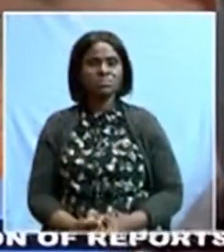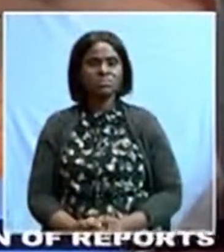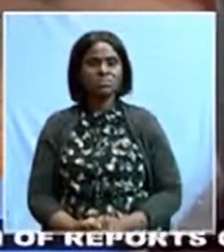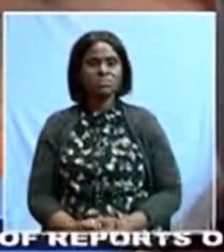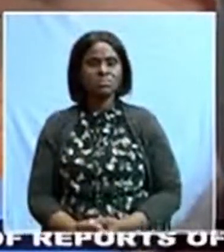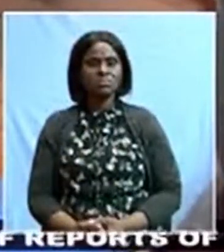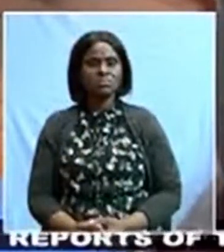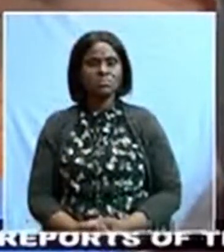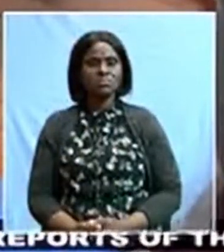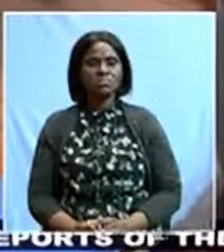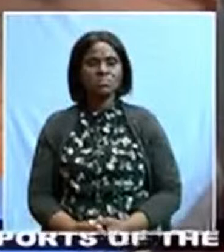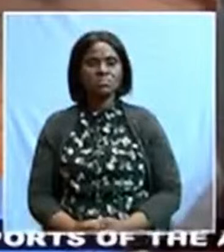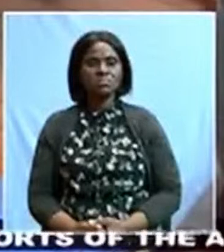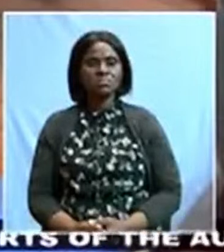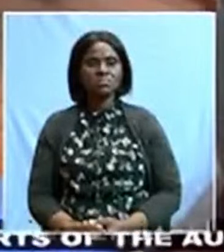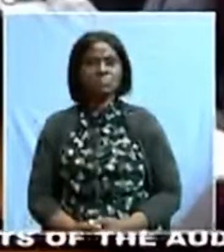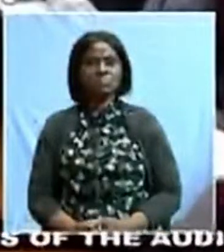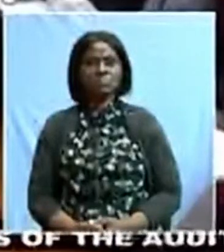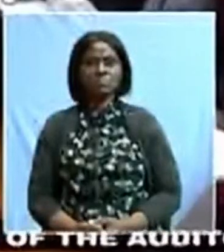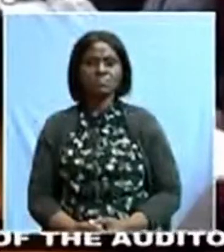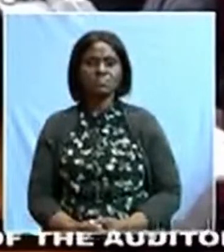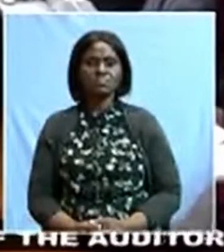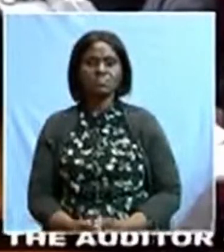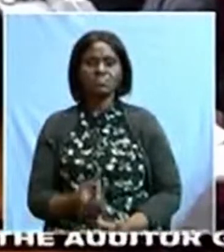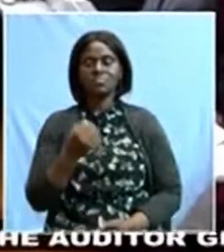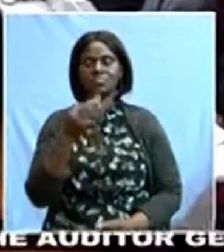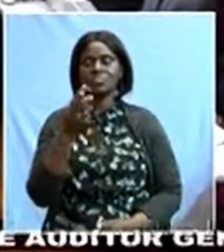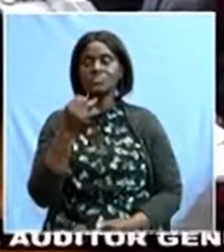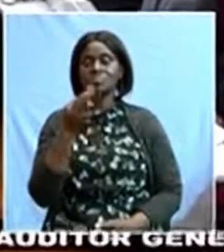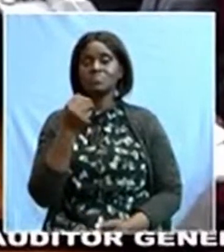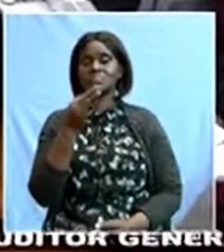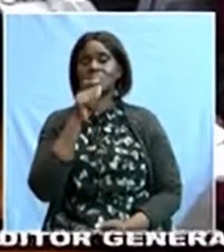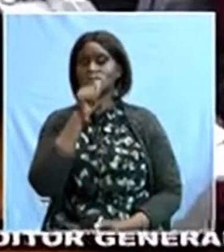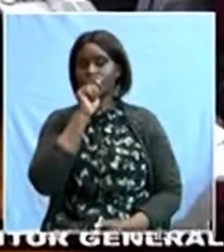Switch on the microphone. Sir, switch off your mic.